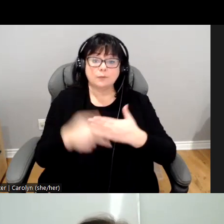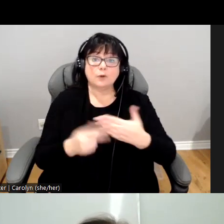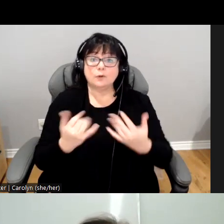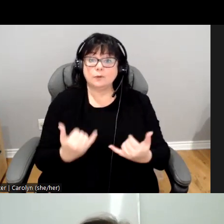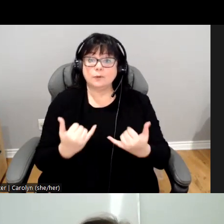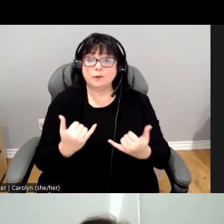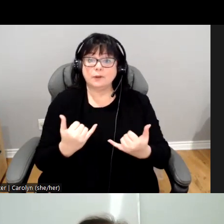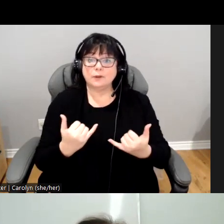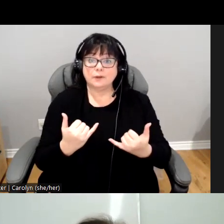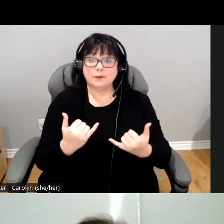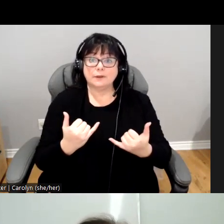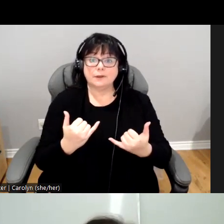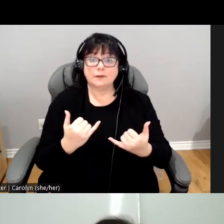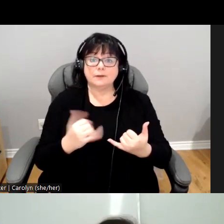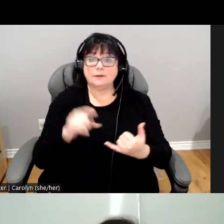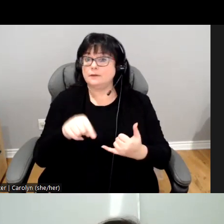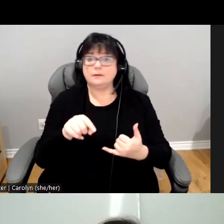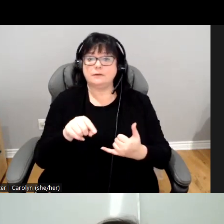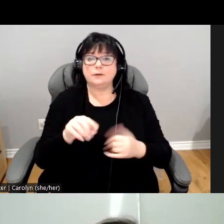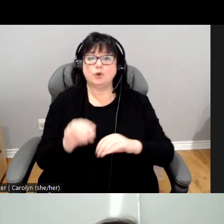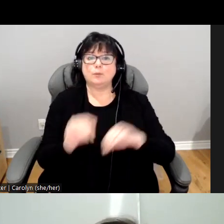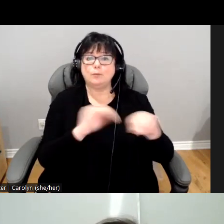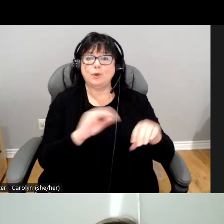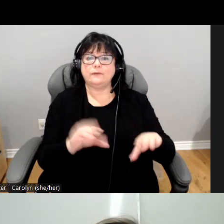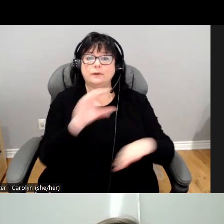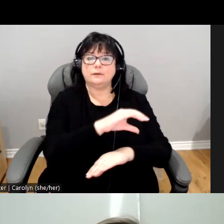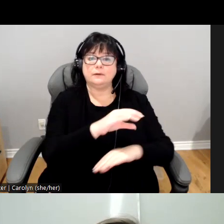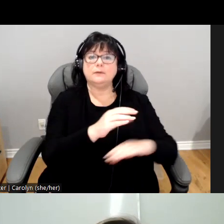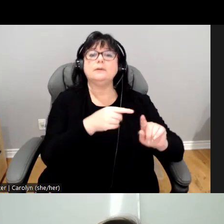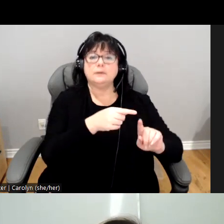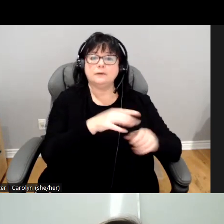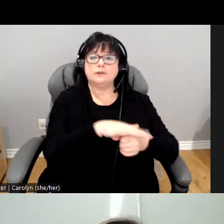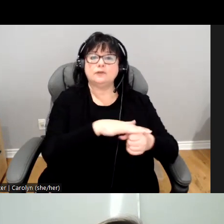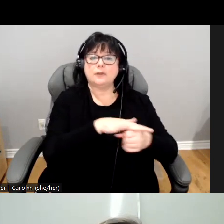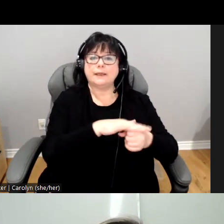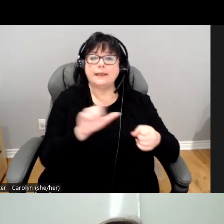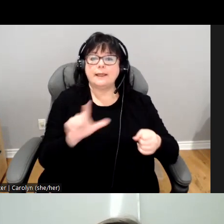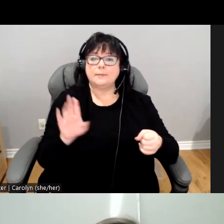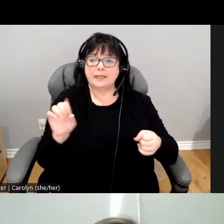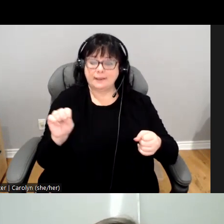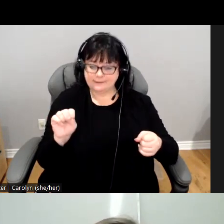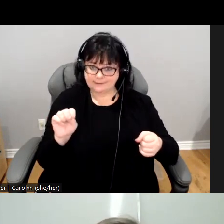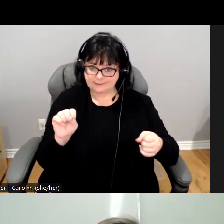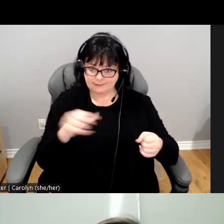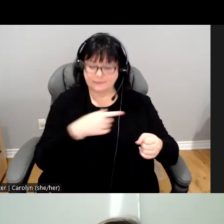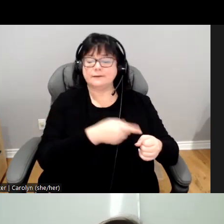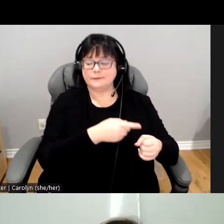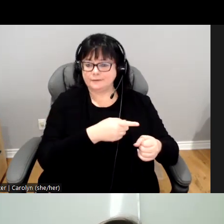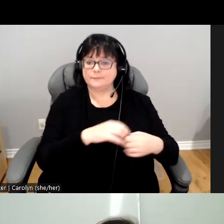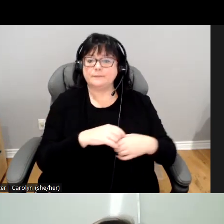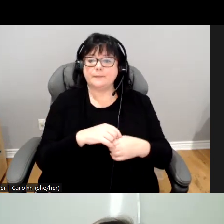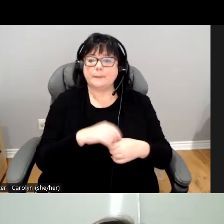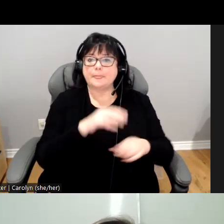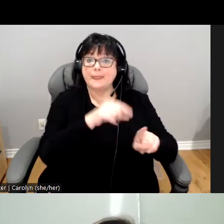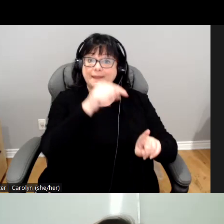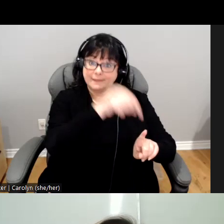the programming back to our literacy and basic skills site. We happen to also be co-located with